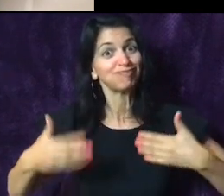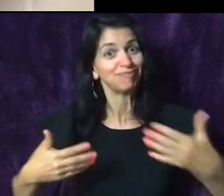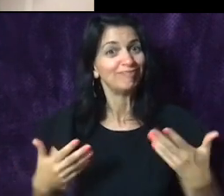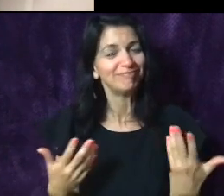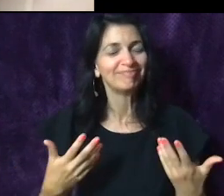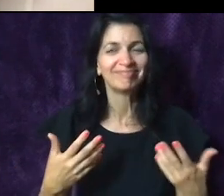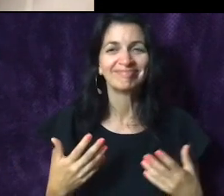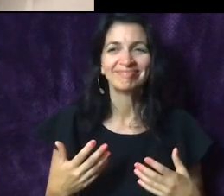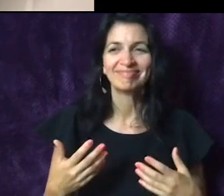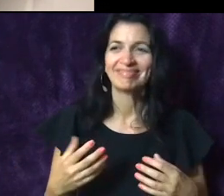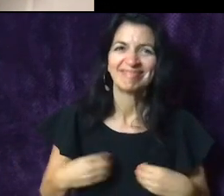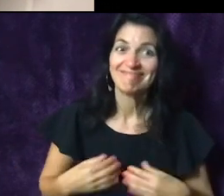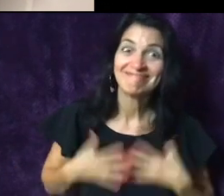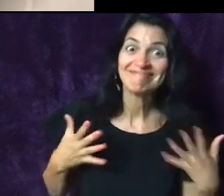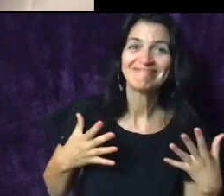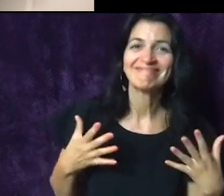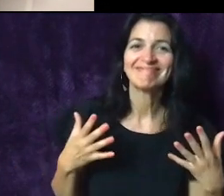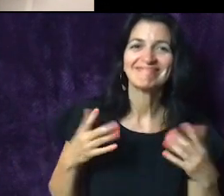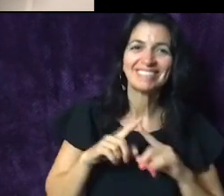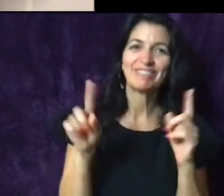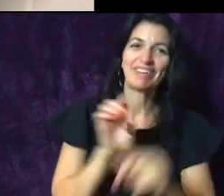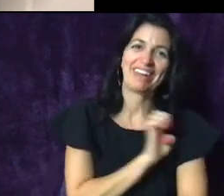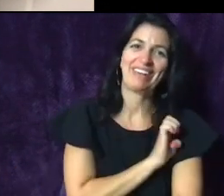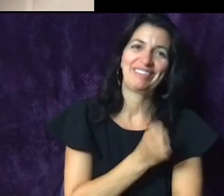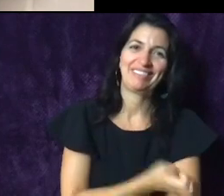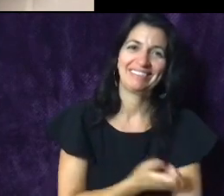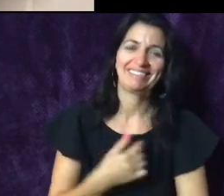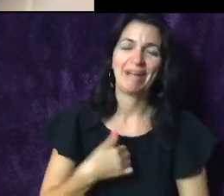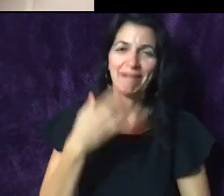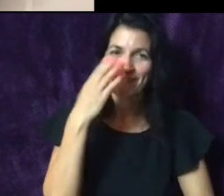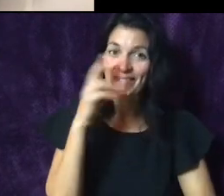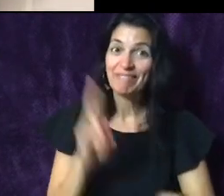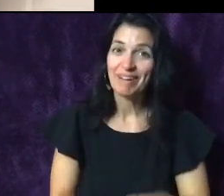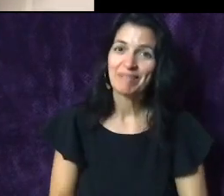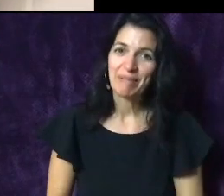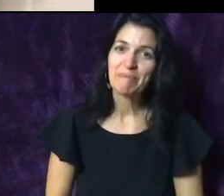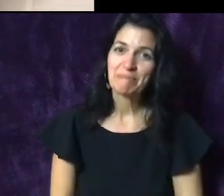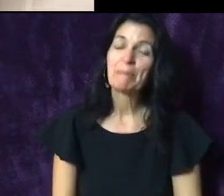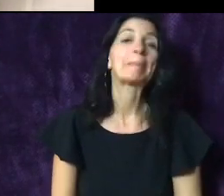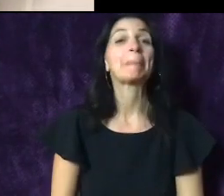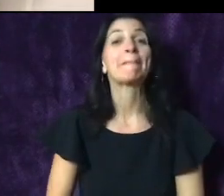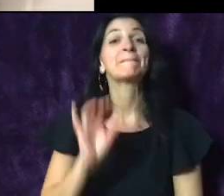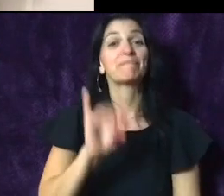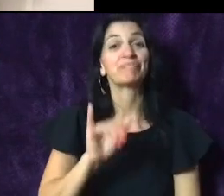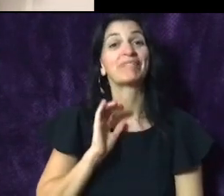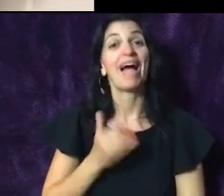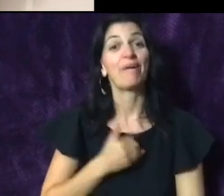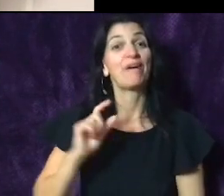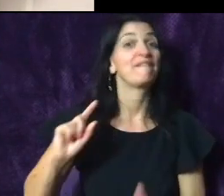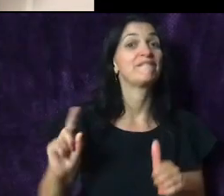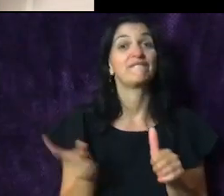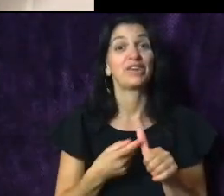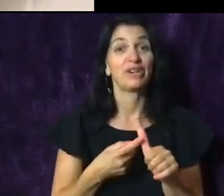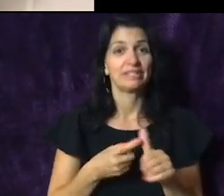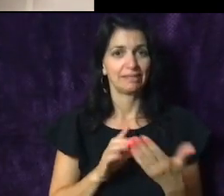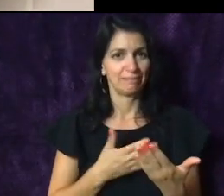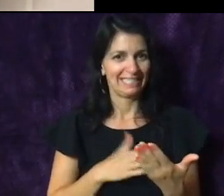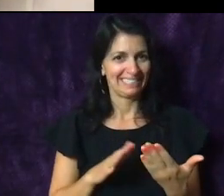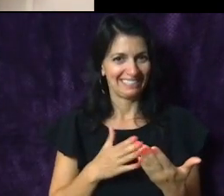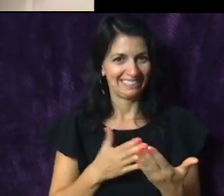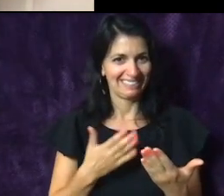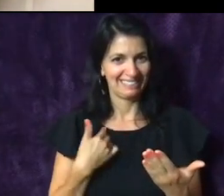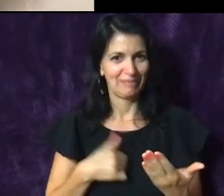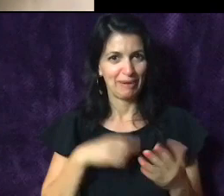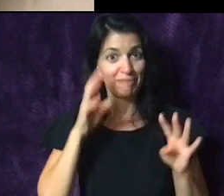up kind of gives it a life, kind of an energy, which I'm having fun with. So that's going to be our first piece that